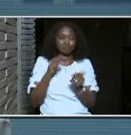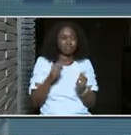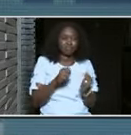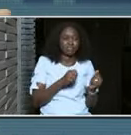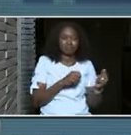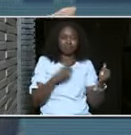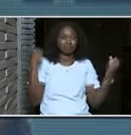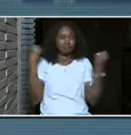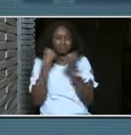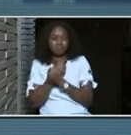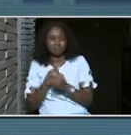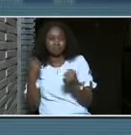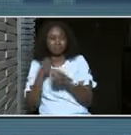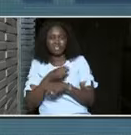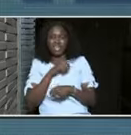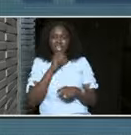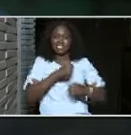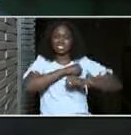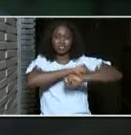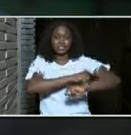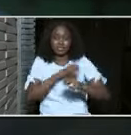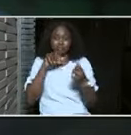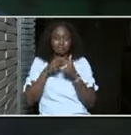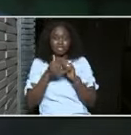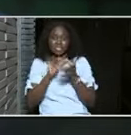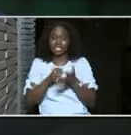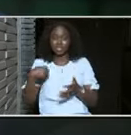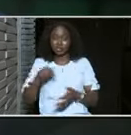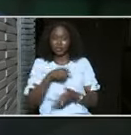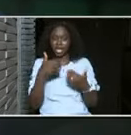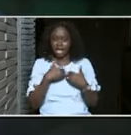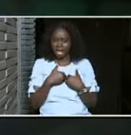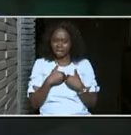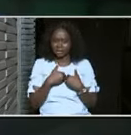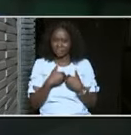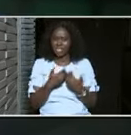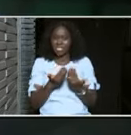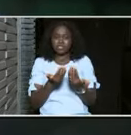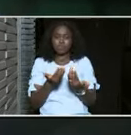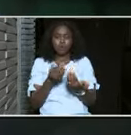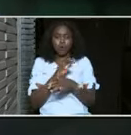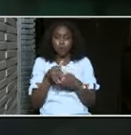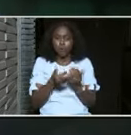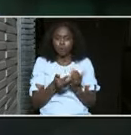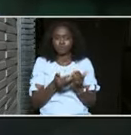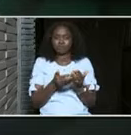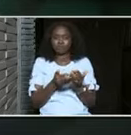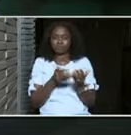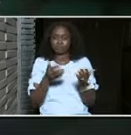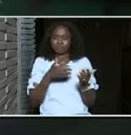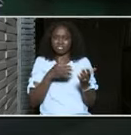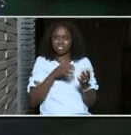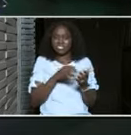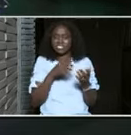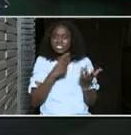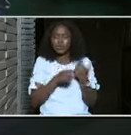insurgency and all these other security challenges we're having, that borders on the internal aspect.